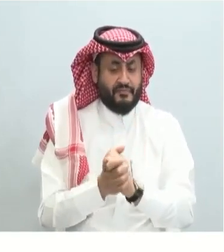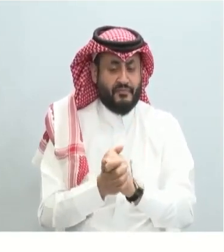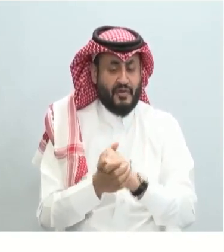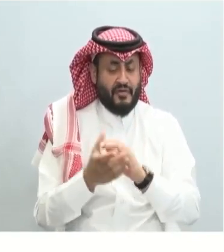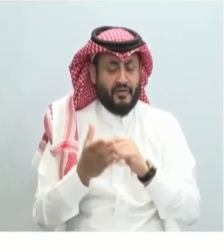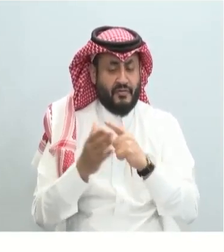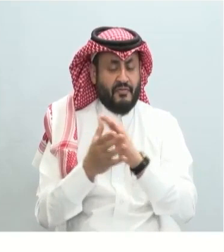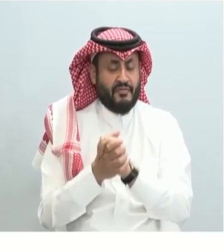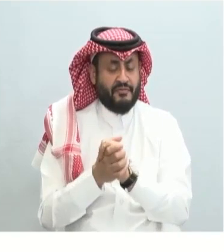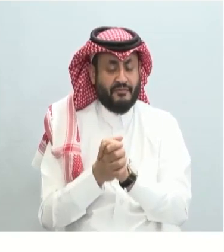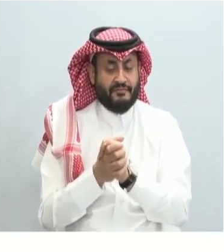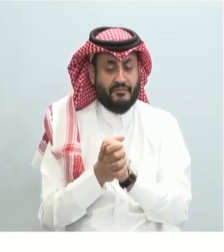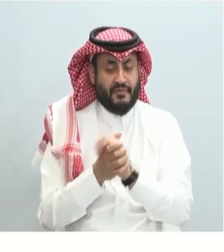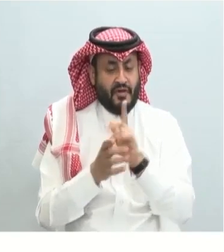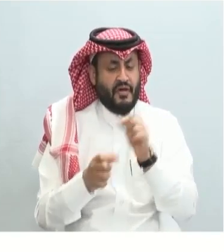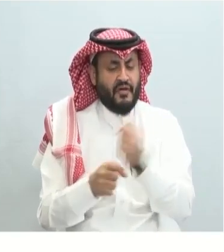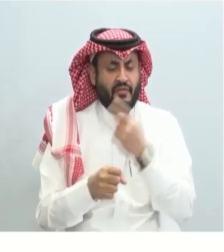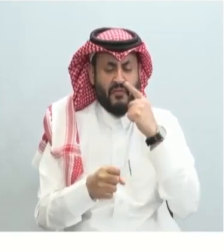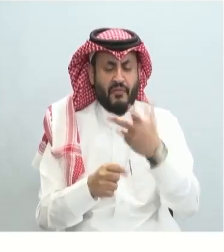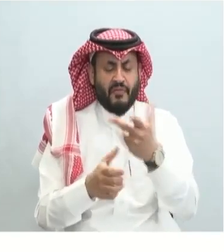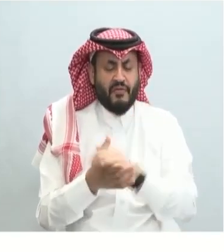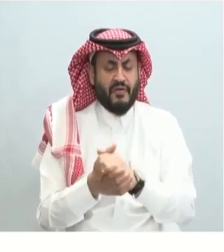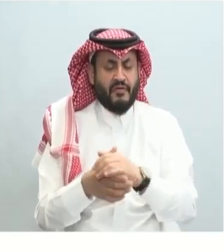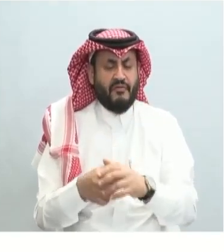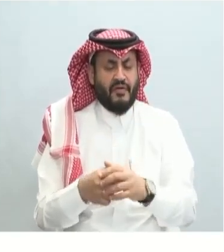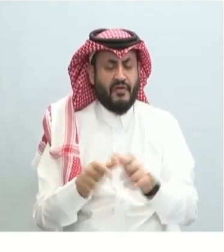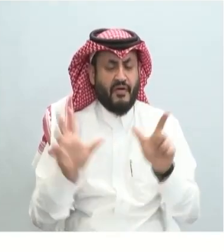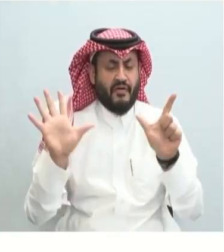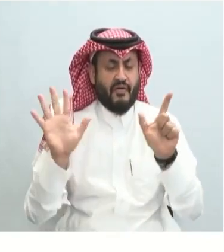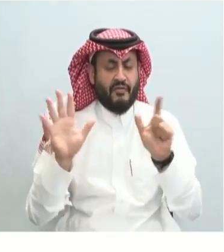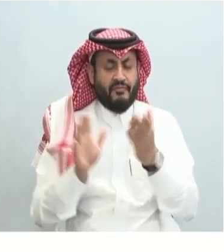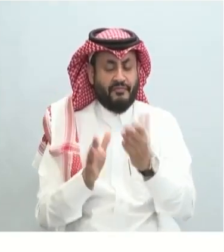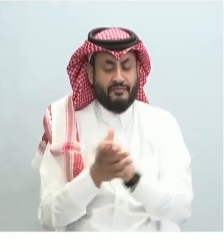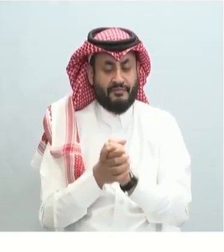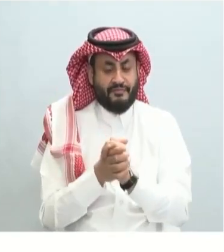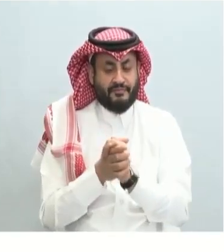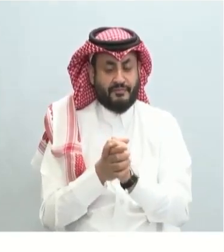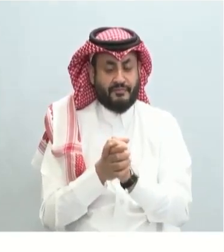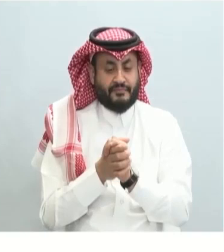and see what we're going to do with each of these days.